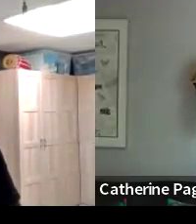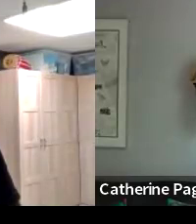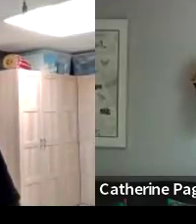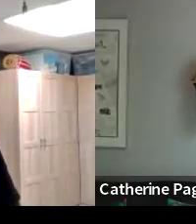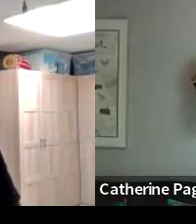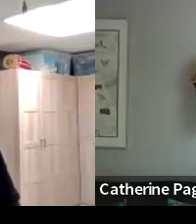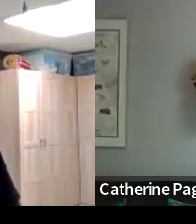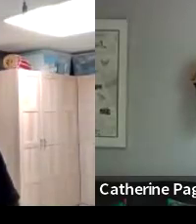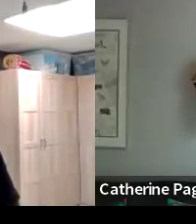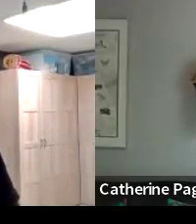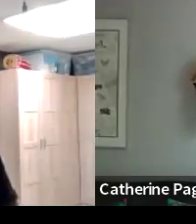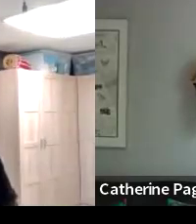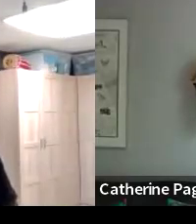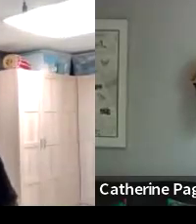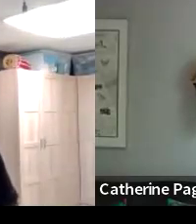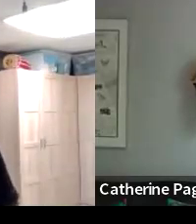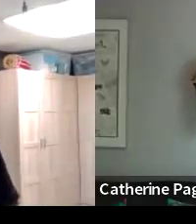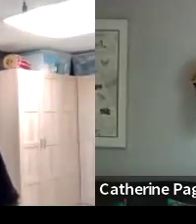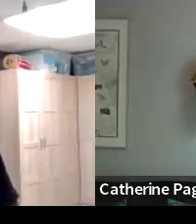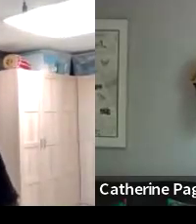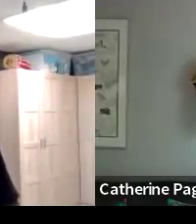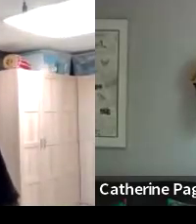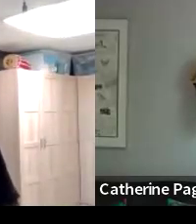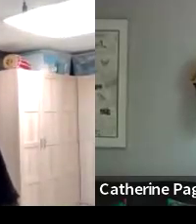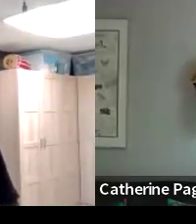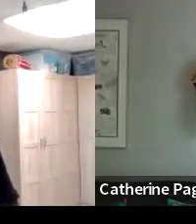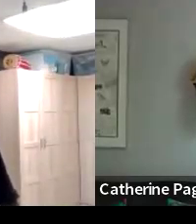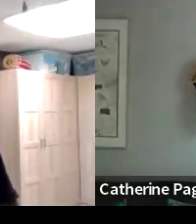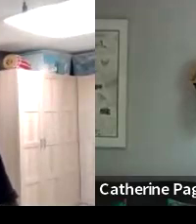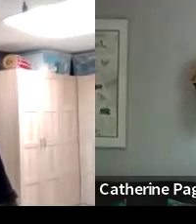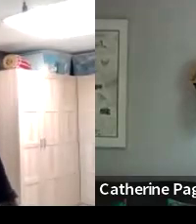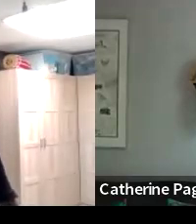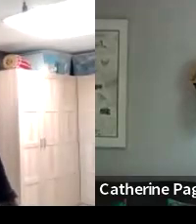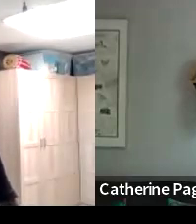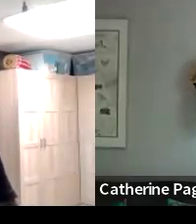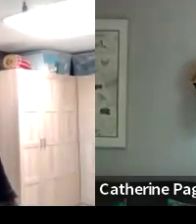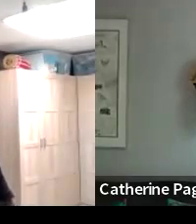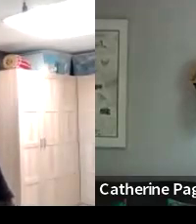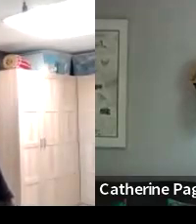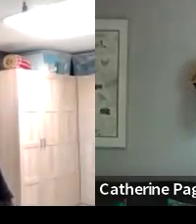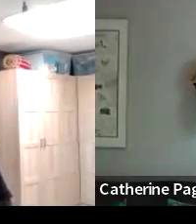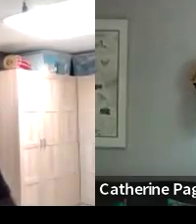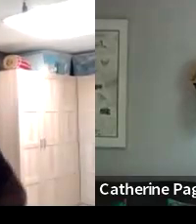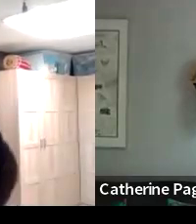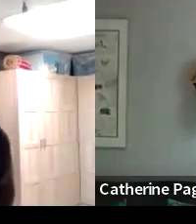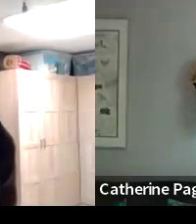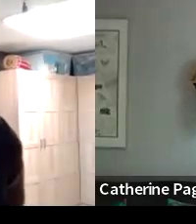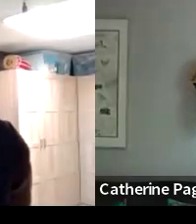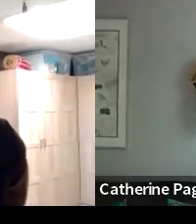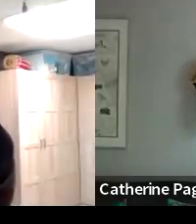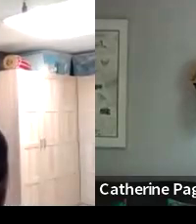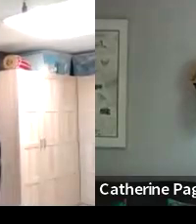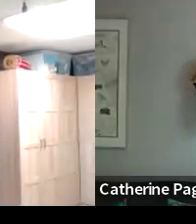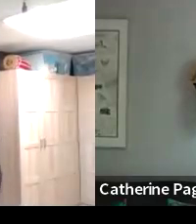that organization. So I saw this meeting and I just decided to investigate. And